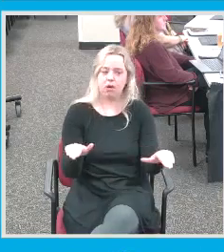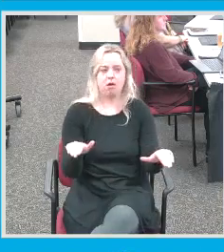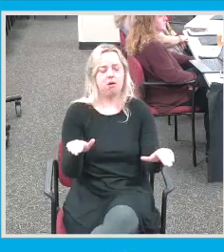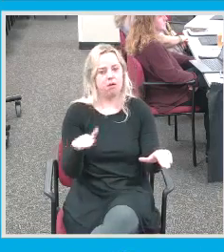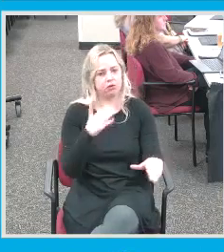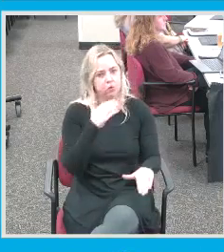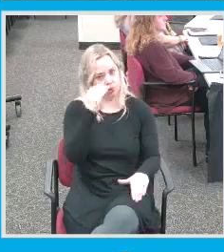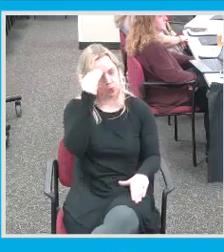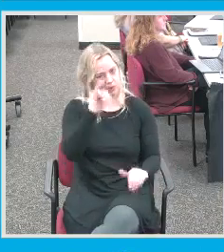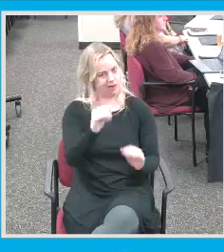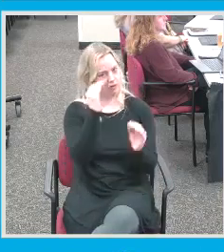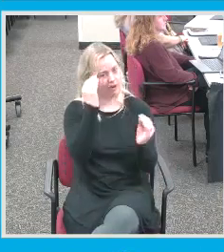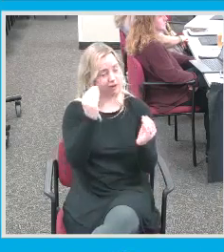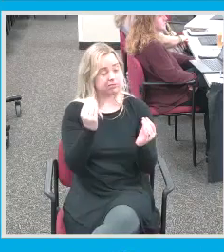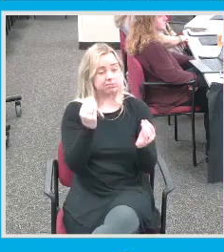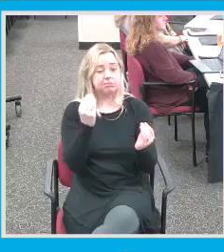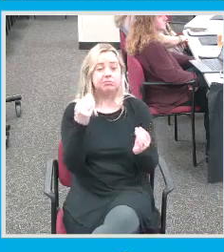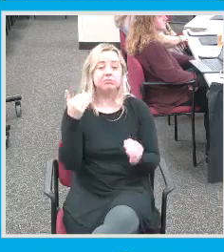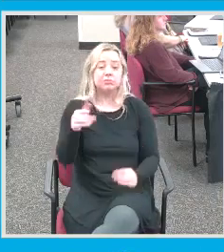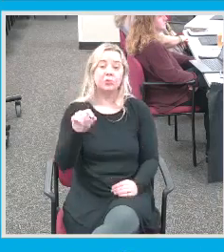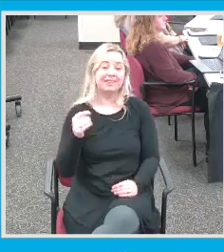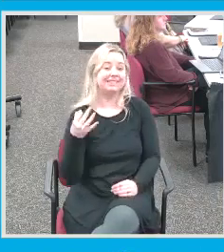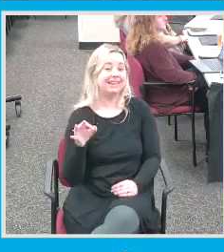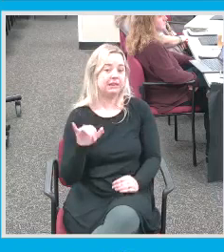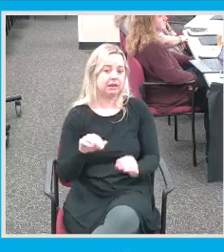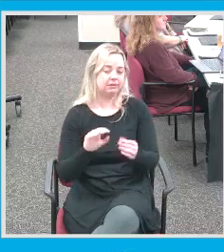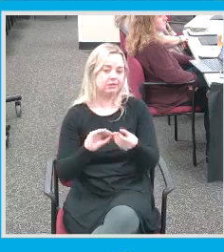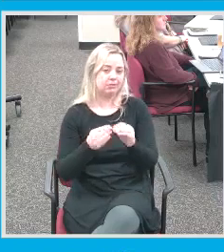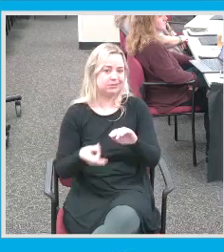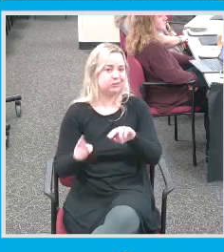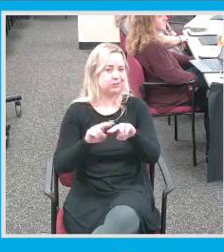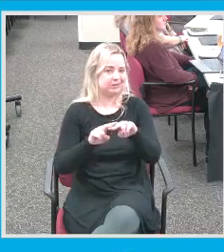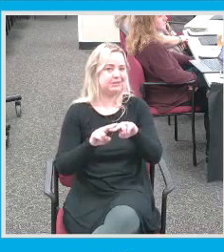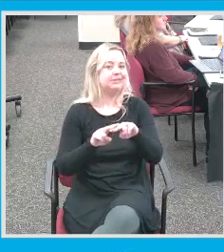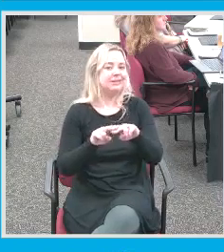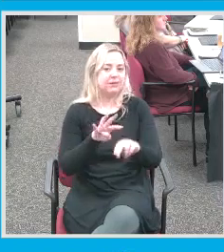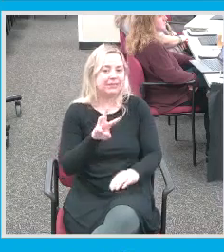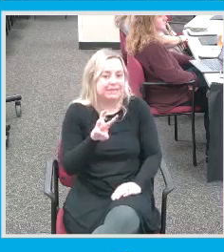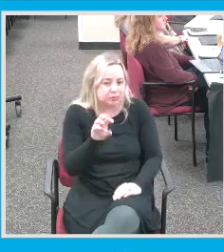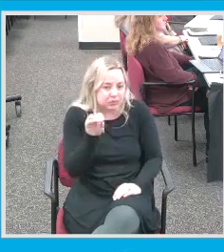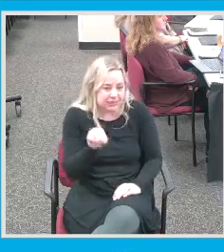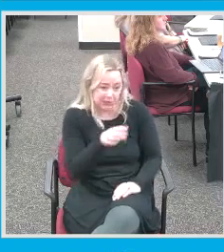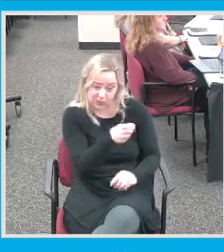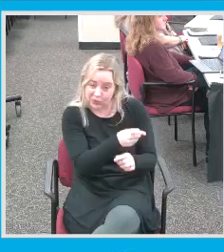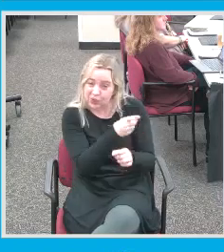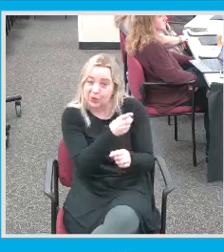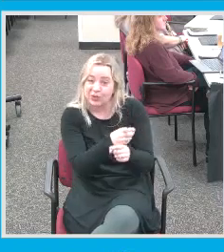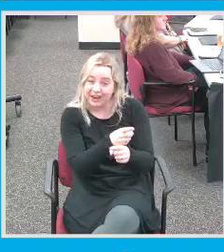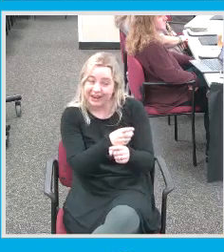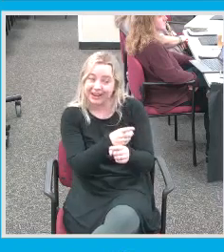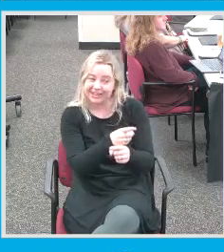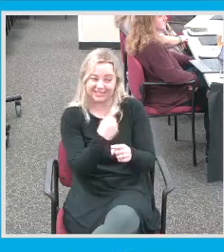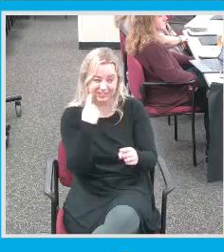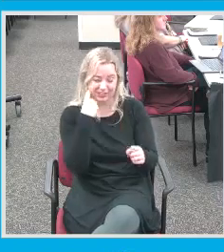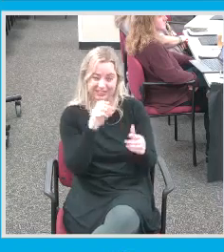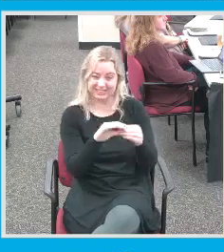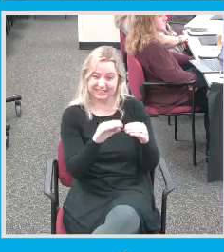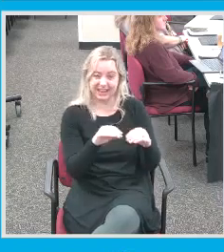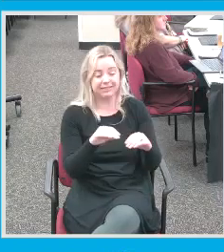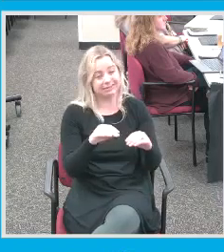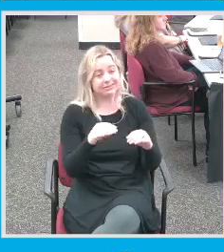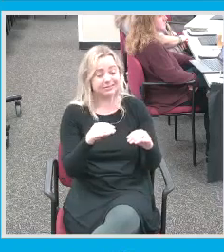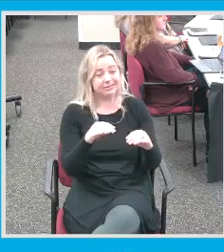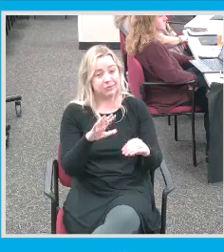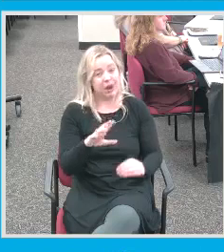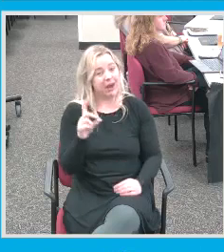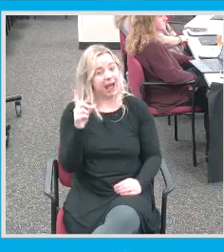then in 2019, that number had increased just slightly to 46%. So you're right on target that about half of the kids are at least experimenting with the product.